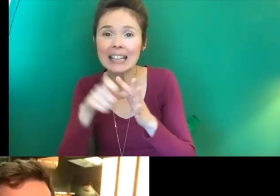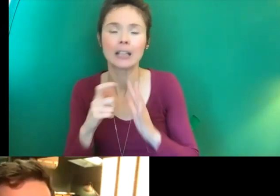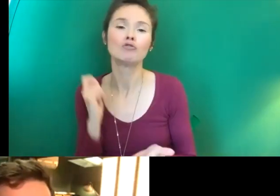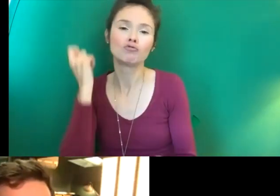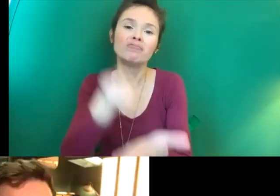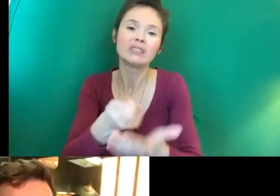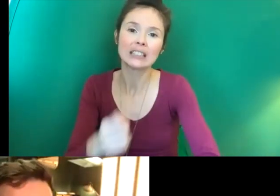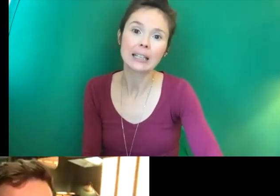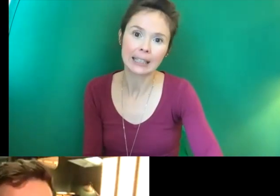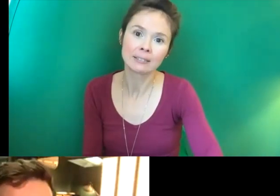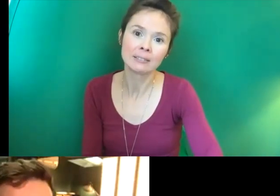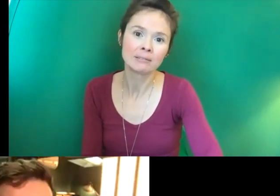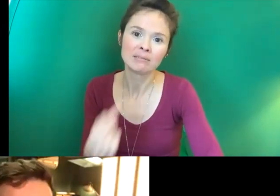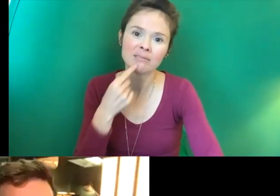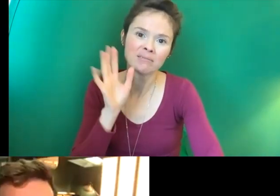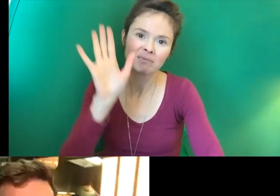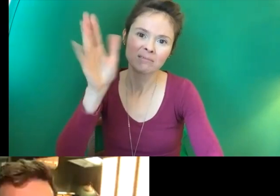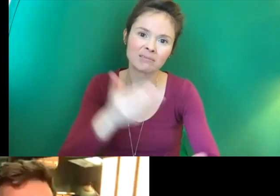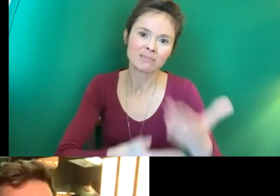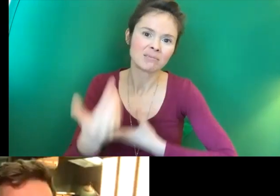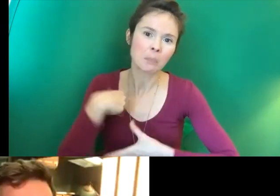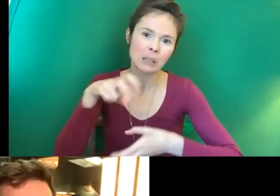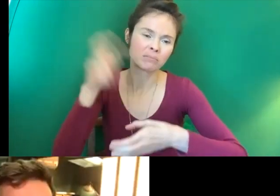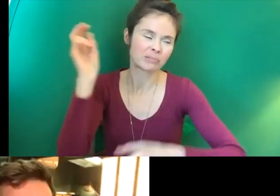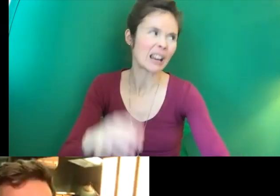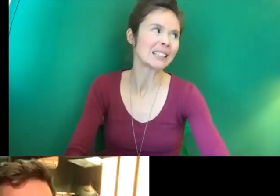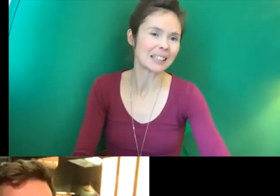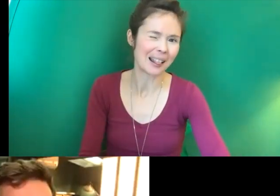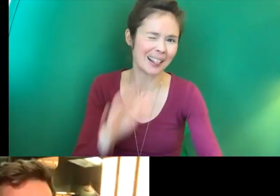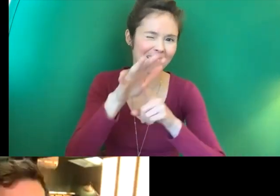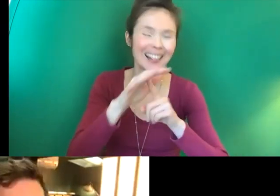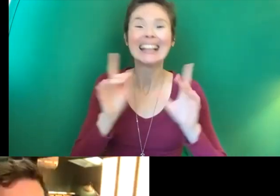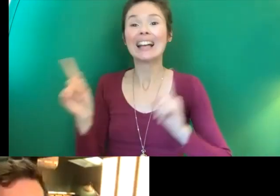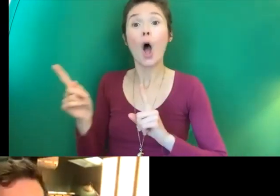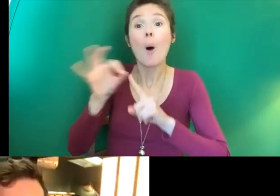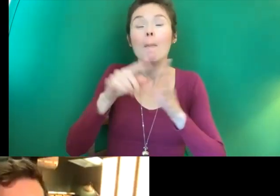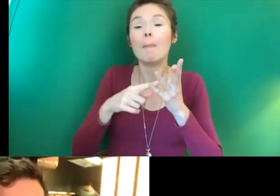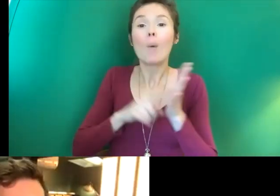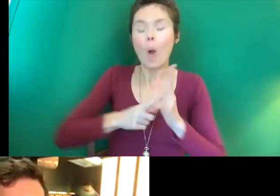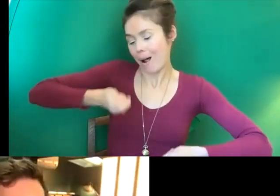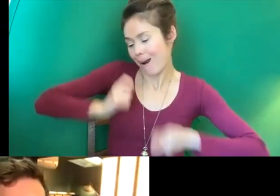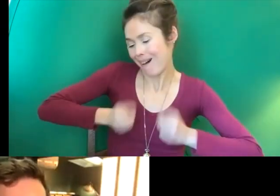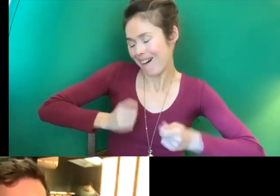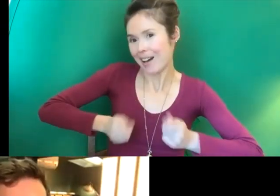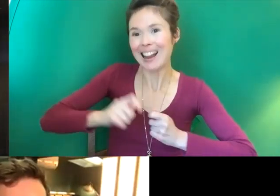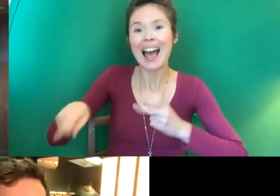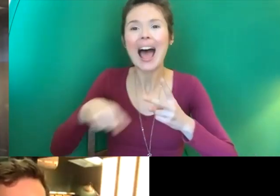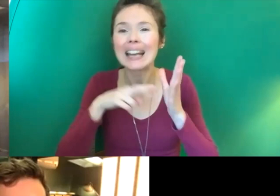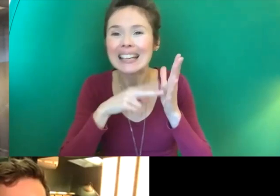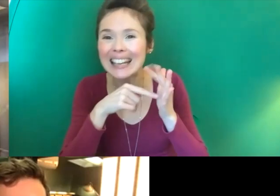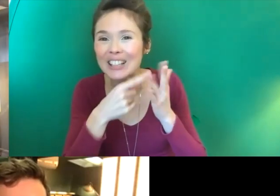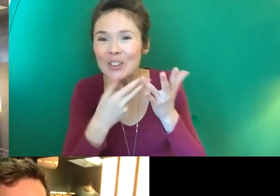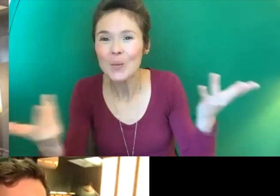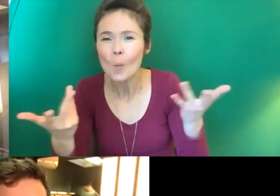letter, say, I don't want anything to do with it anymore. Paula on the drums, and Nixon in the control room.